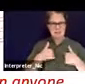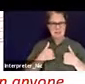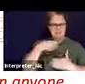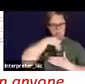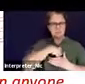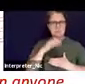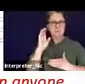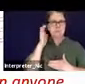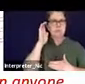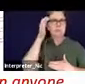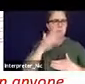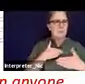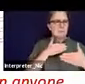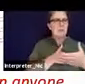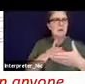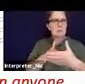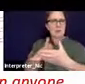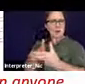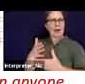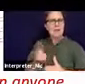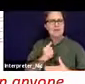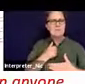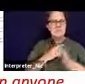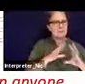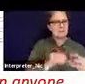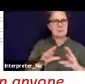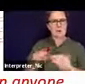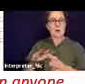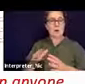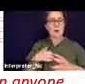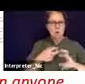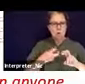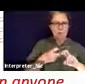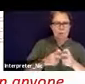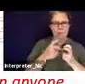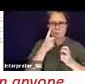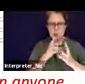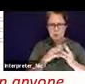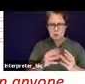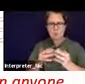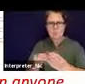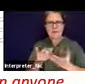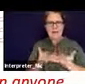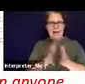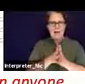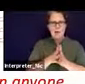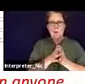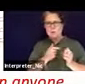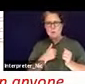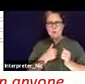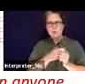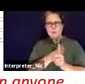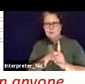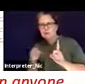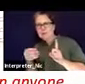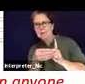the barriers that are in front of me. It's the problem solving to get around the daily challenges, particularly around access. And it's the interpersonal